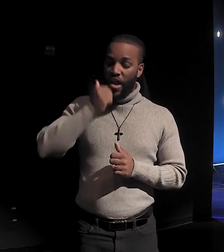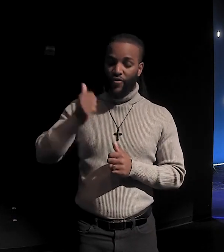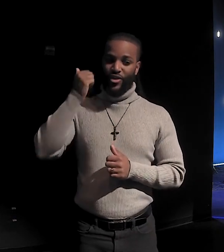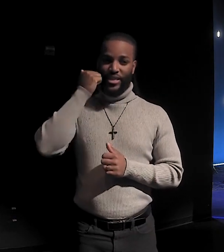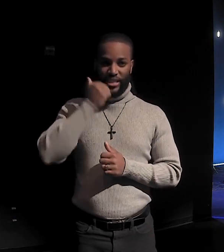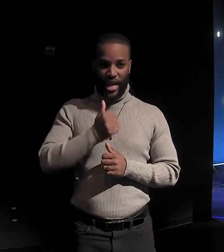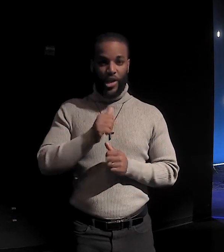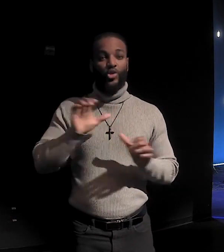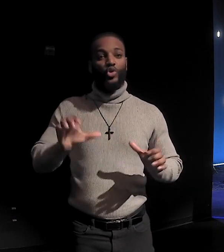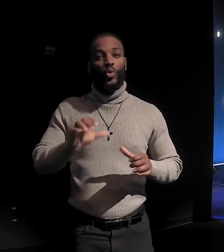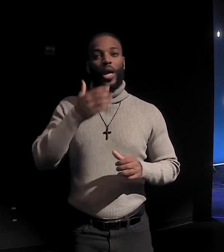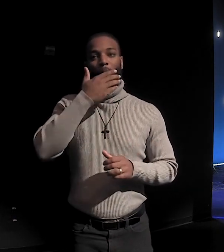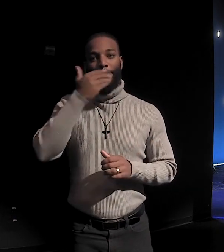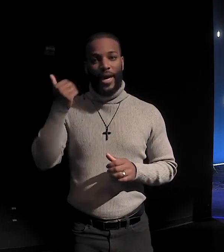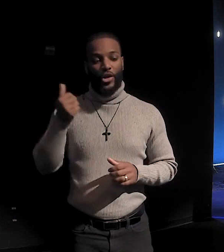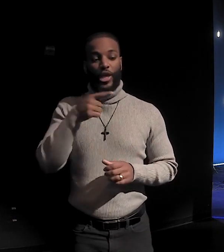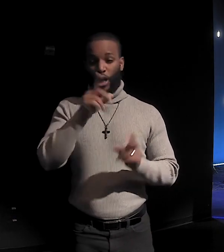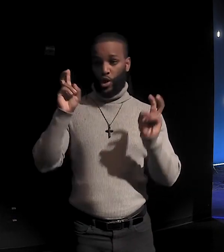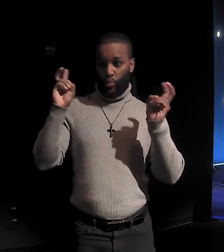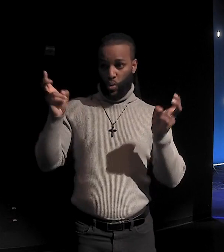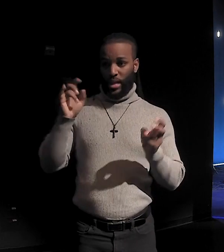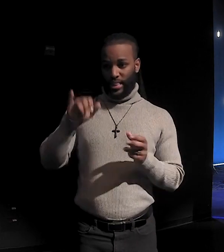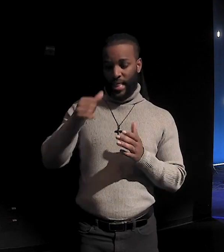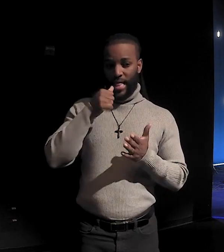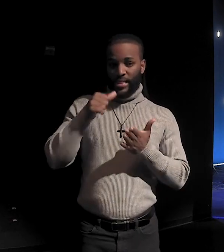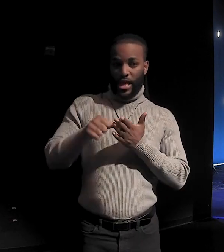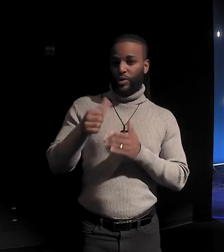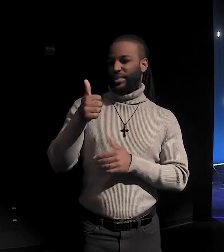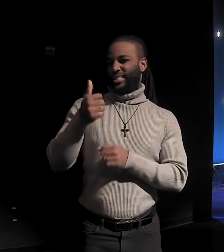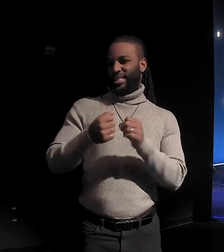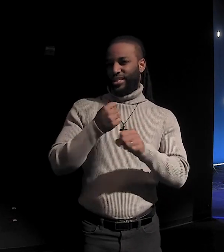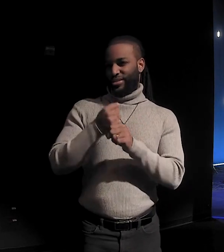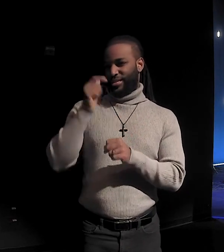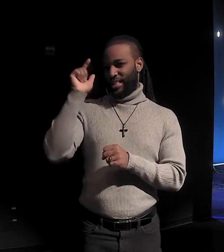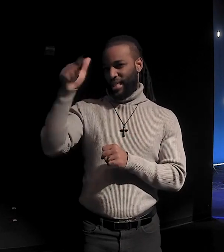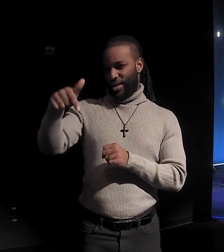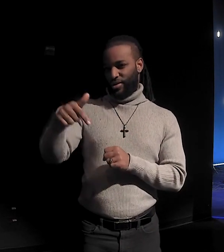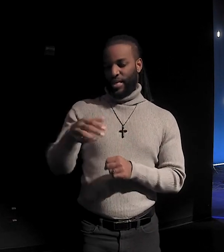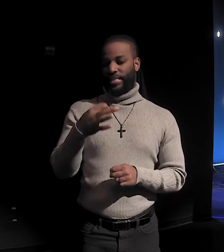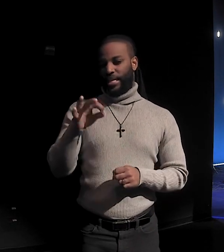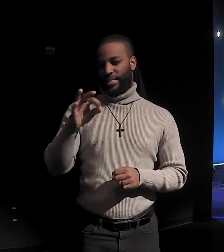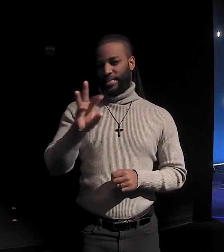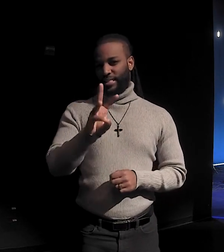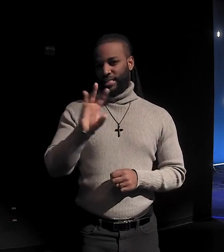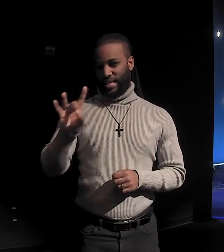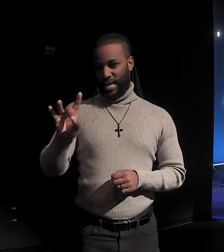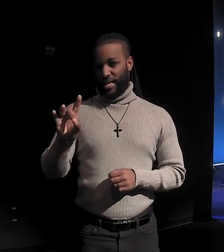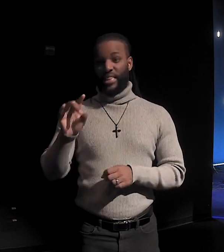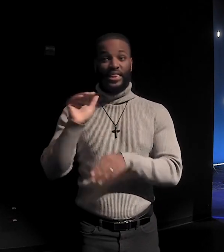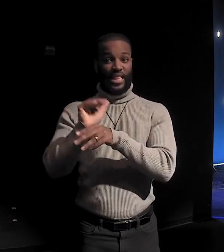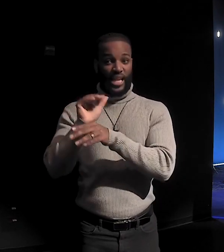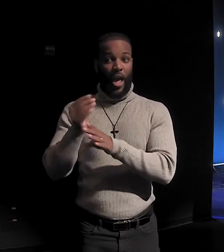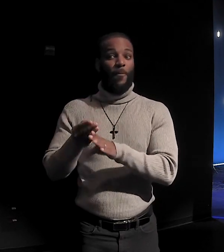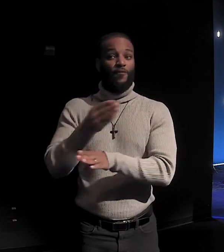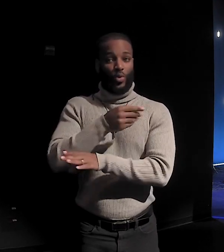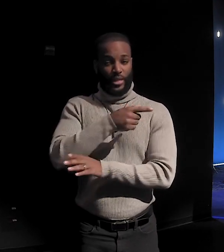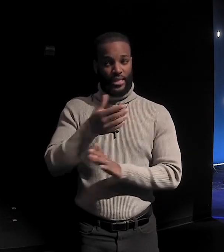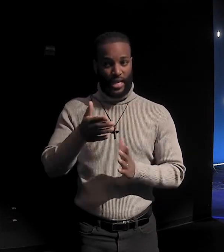him doing better. He quoted that letter 10 years later in 1968, the night before he